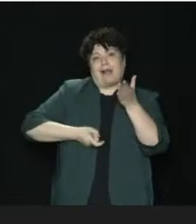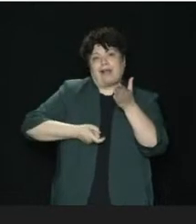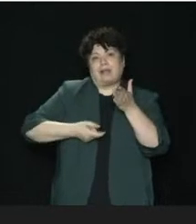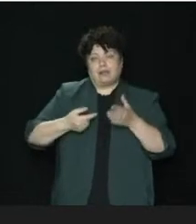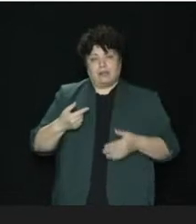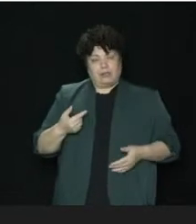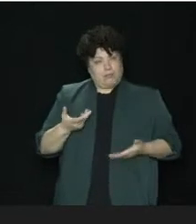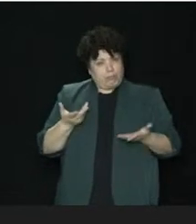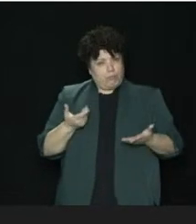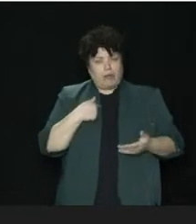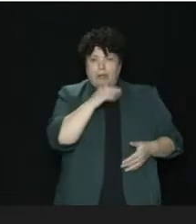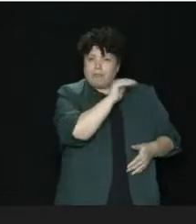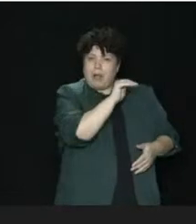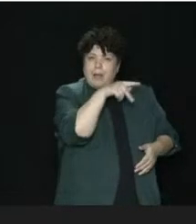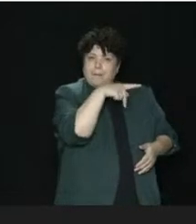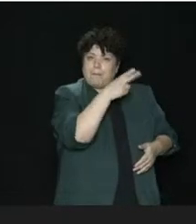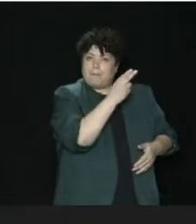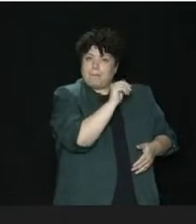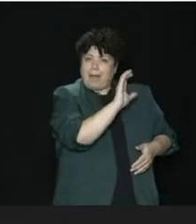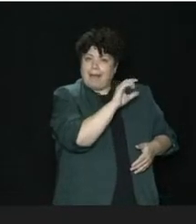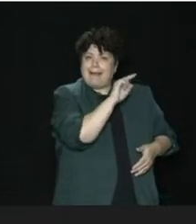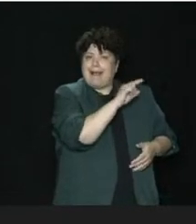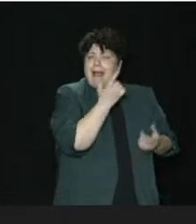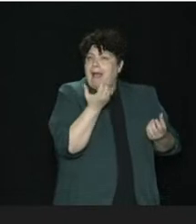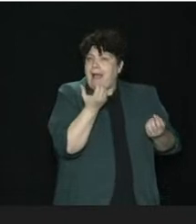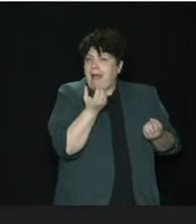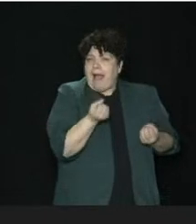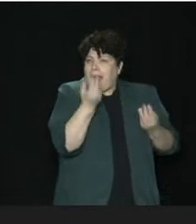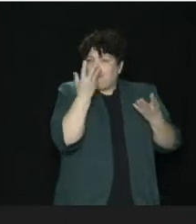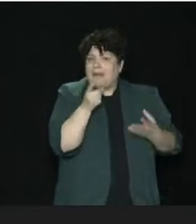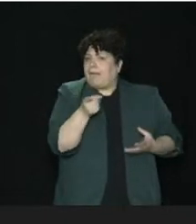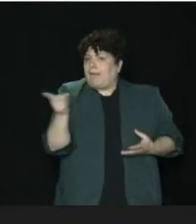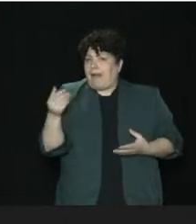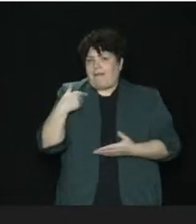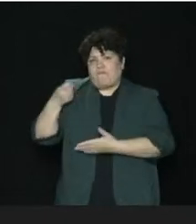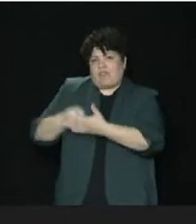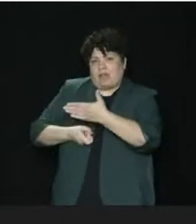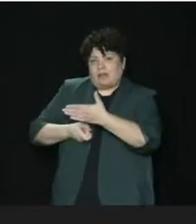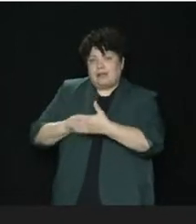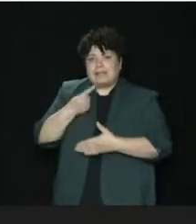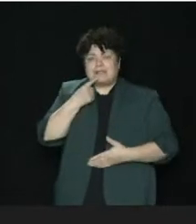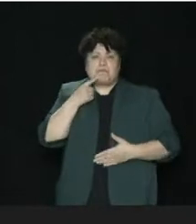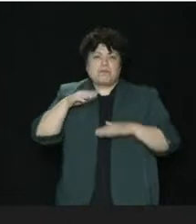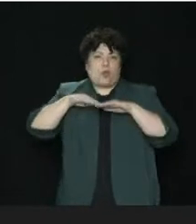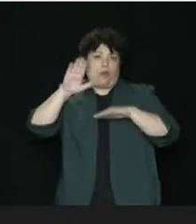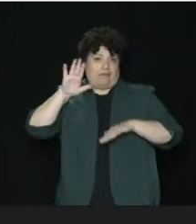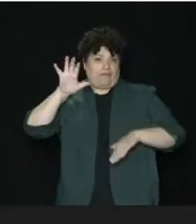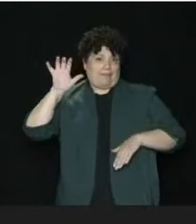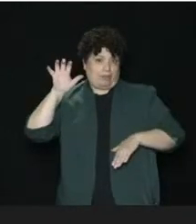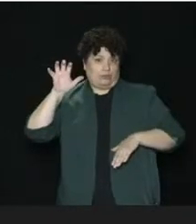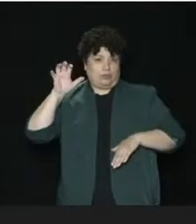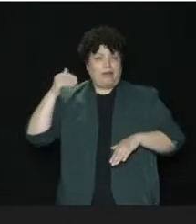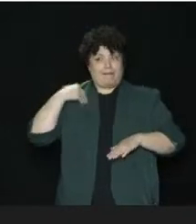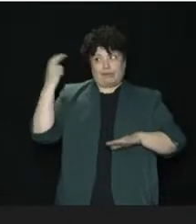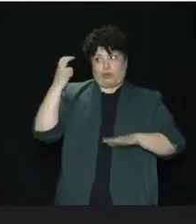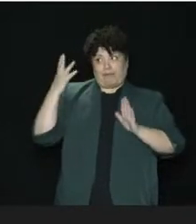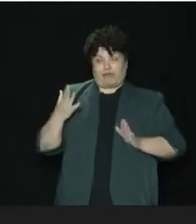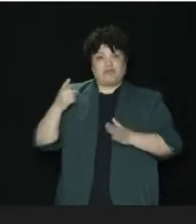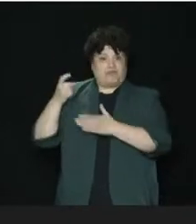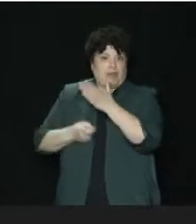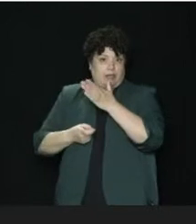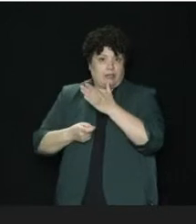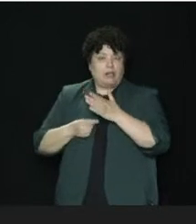PHAC how many people are taking fines, they said it's a number above 500, but they couldn't give us an exact number. Also, it seems